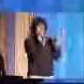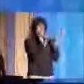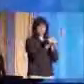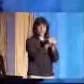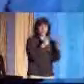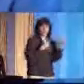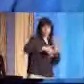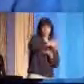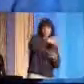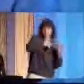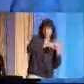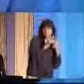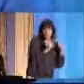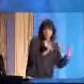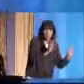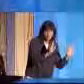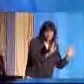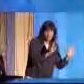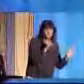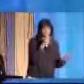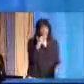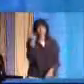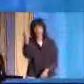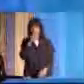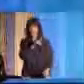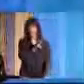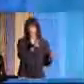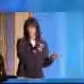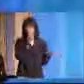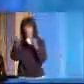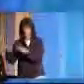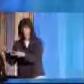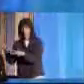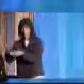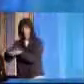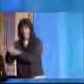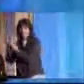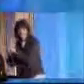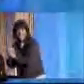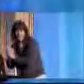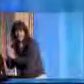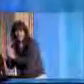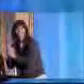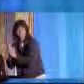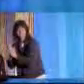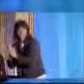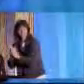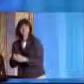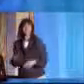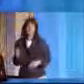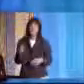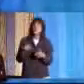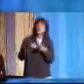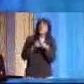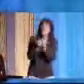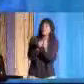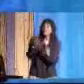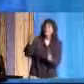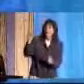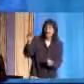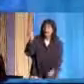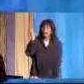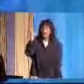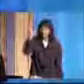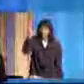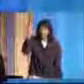it's probably not such a good idea to do it in prayer. So let's start looking at unconscious speaking. Unconscious